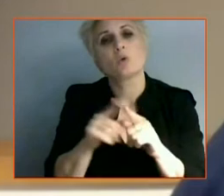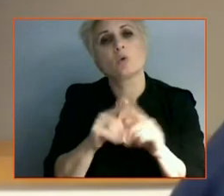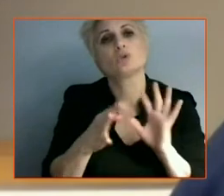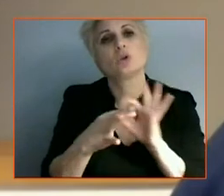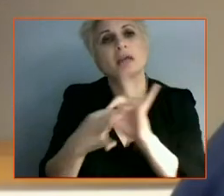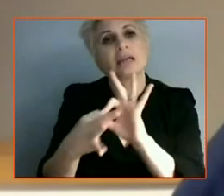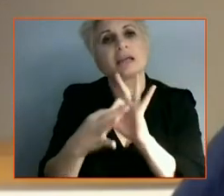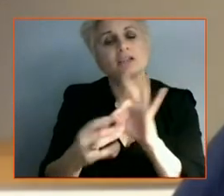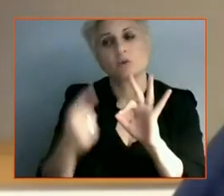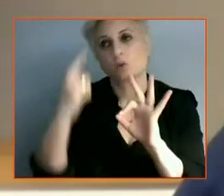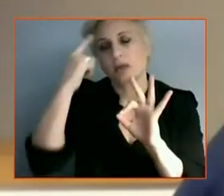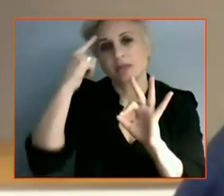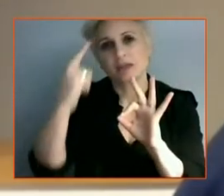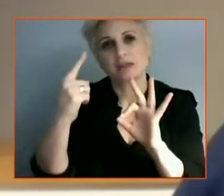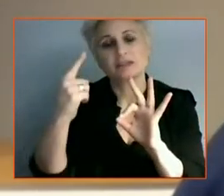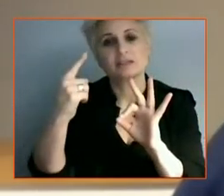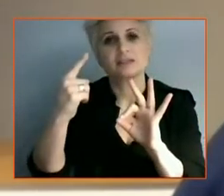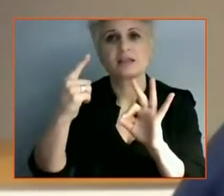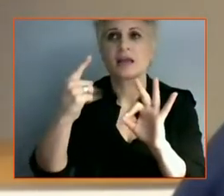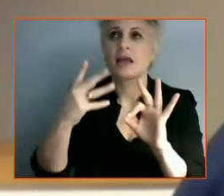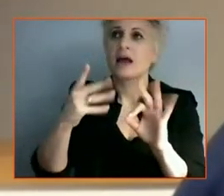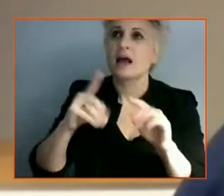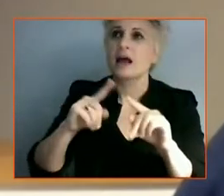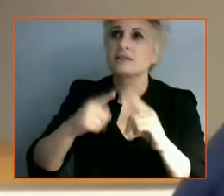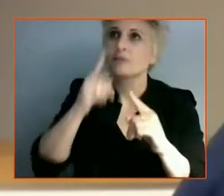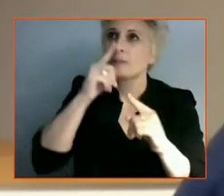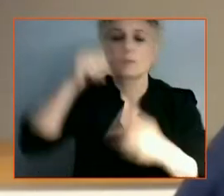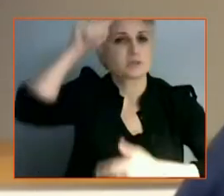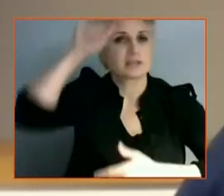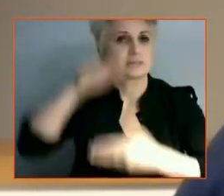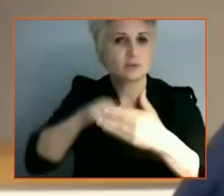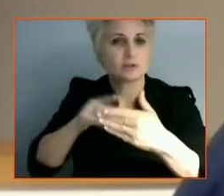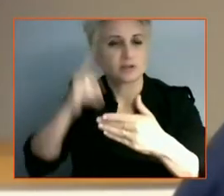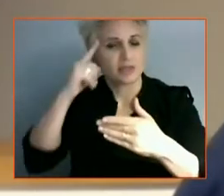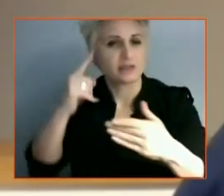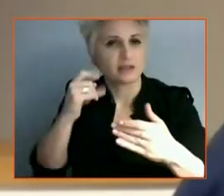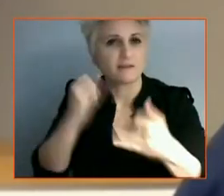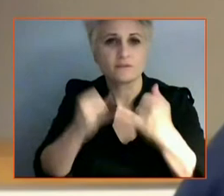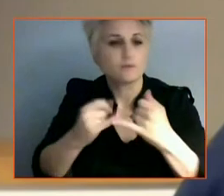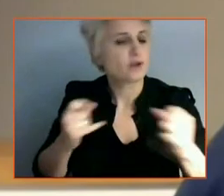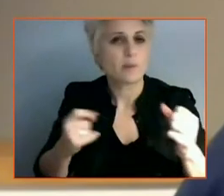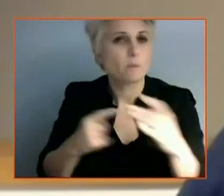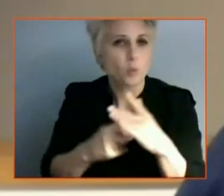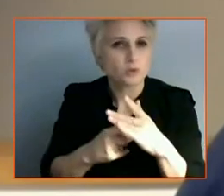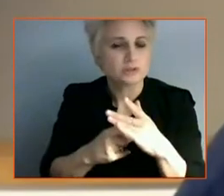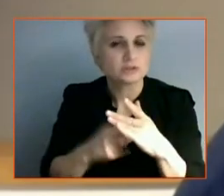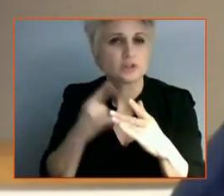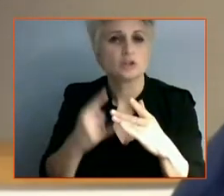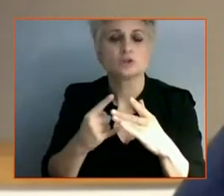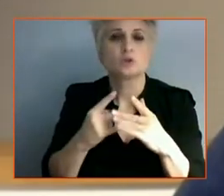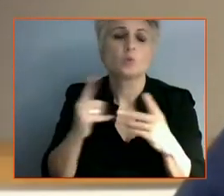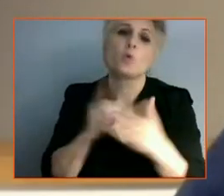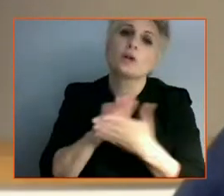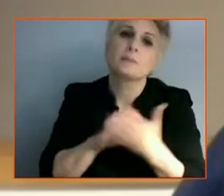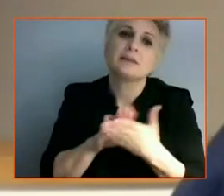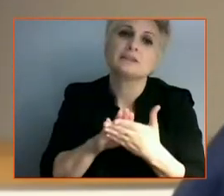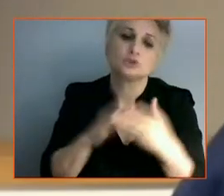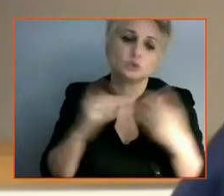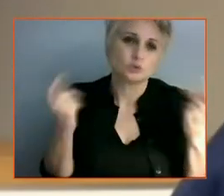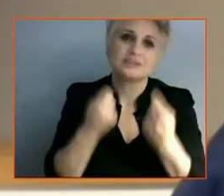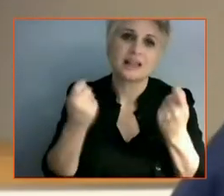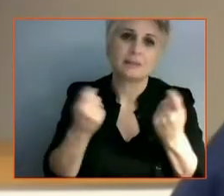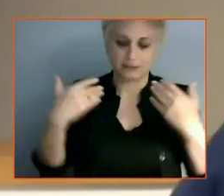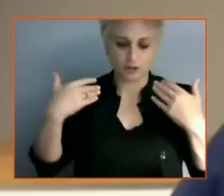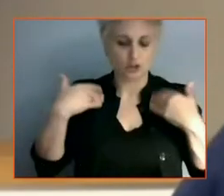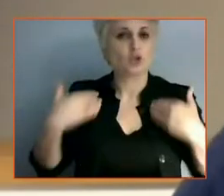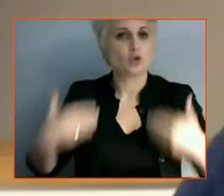I think, experiences that are really vital to what it is to celebrate being a human. And